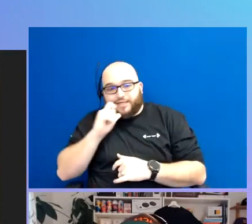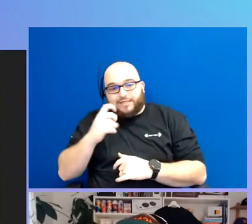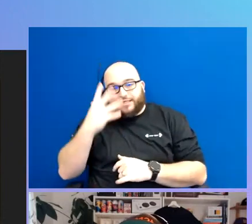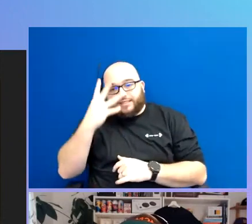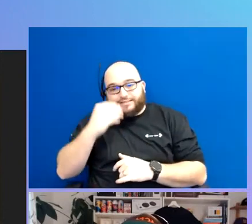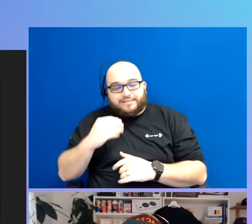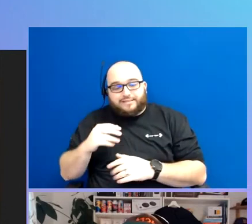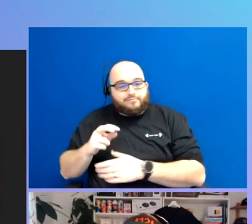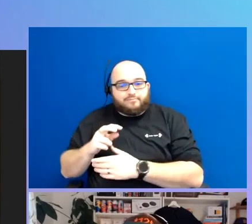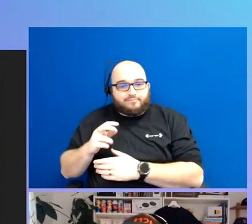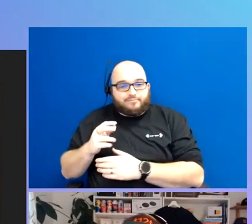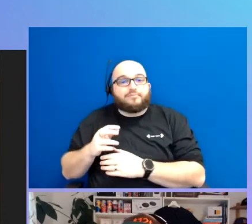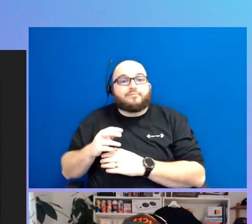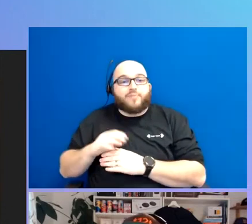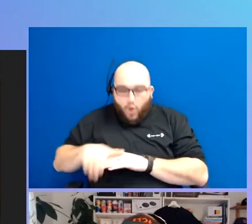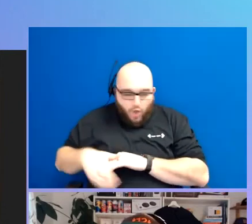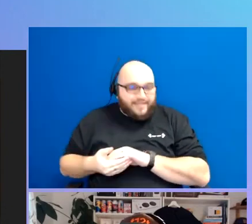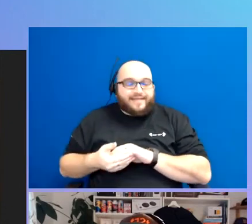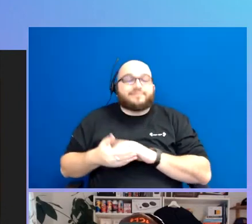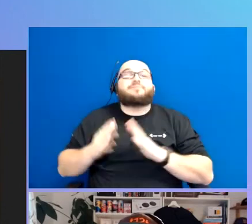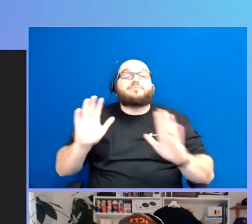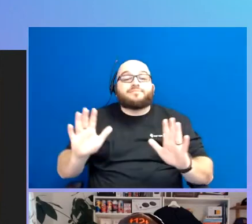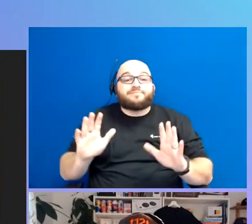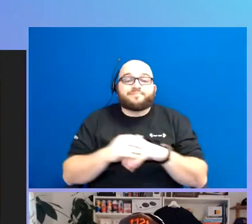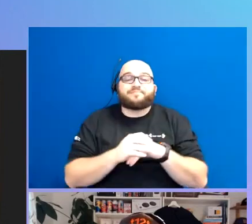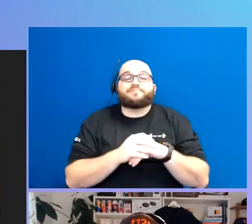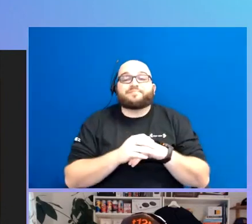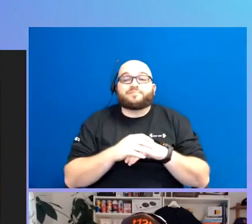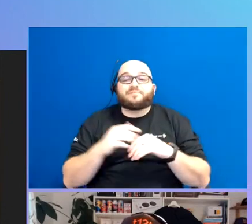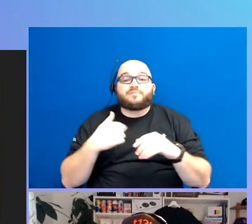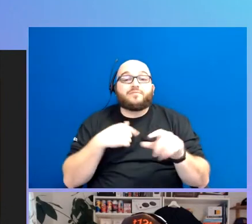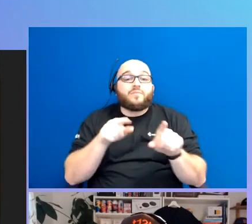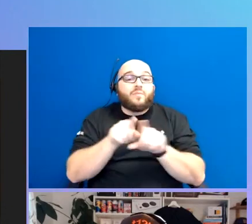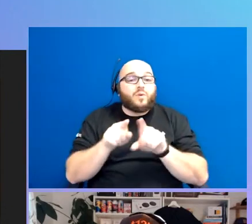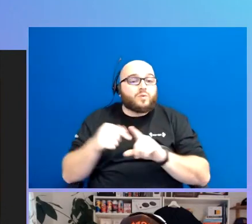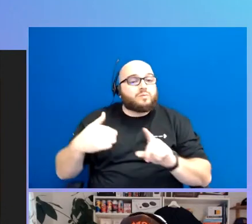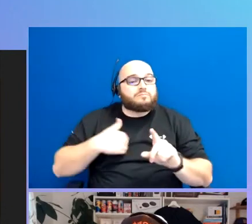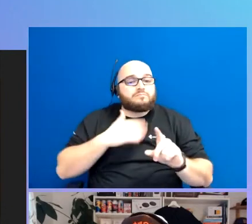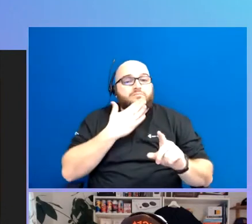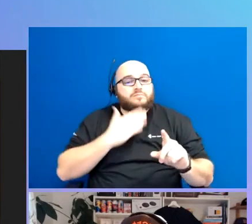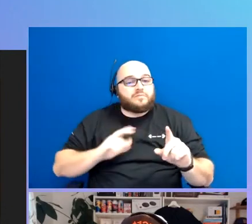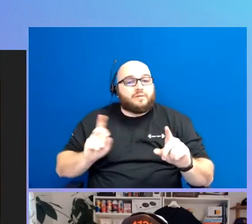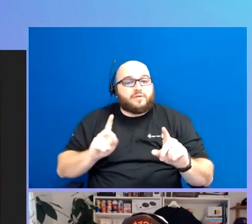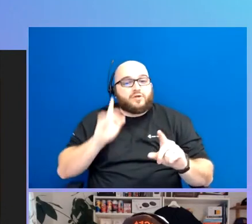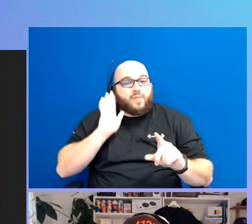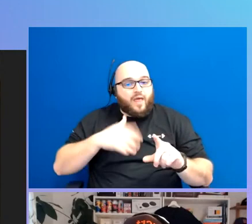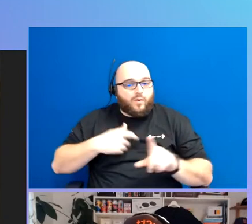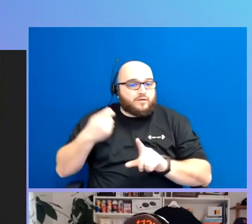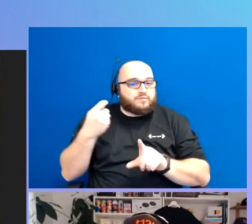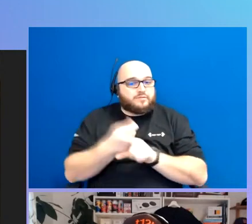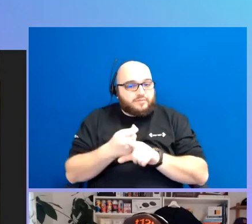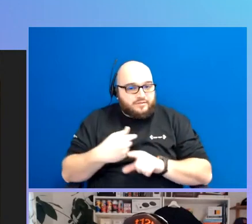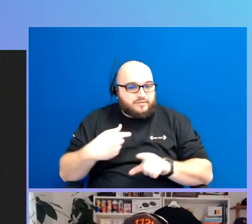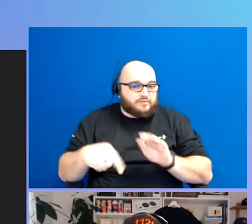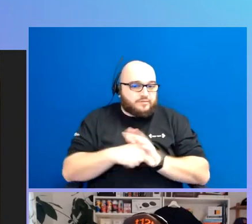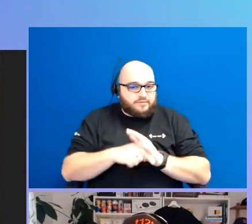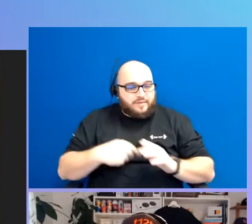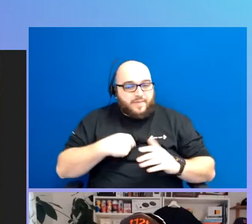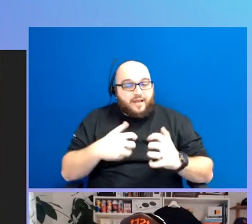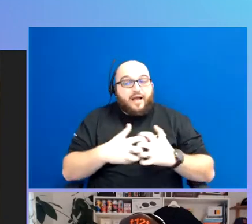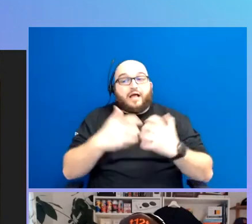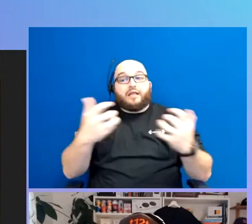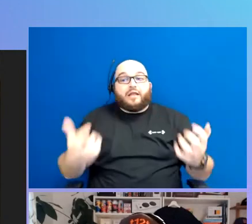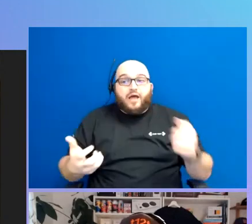at all. I also have diabetes, so it affects me a lot. And I